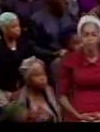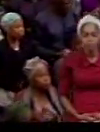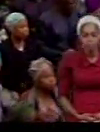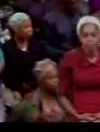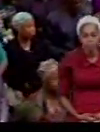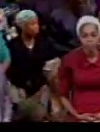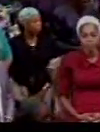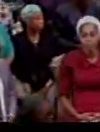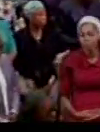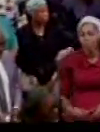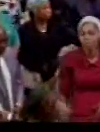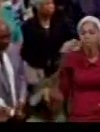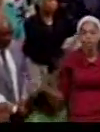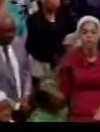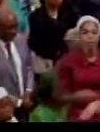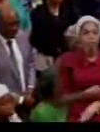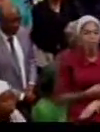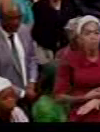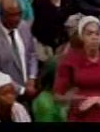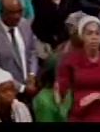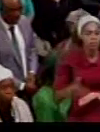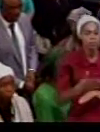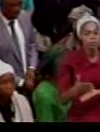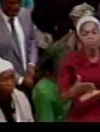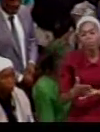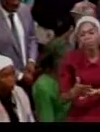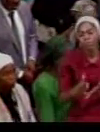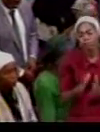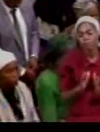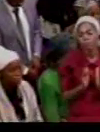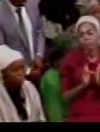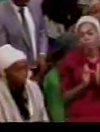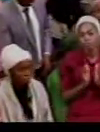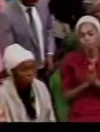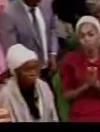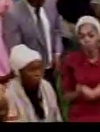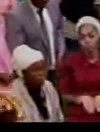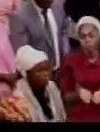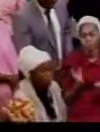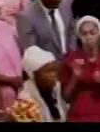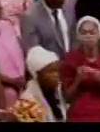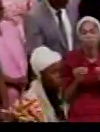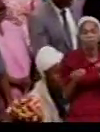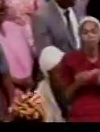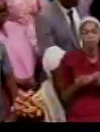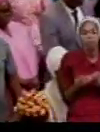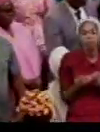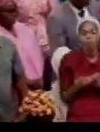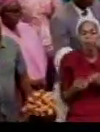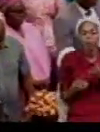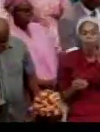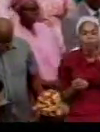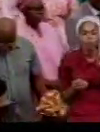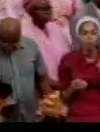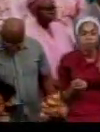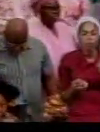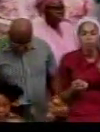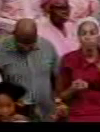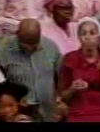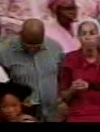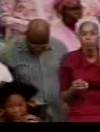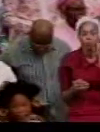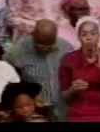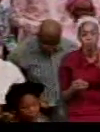Gospel Hymns and Songs, number 183. Gospel Hymns and Songs, number